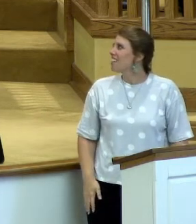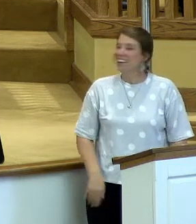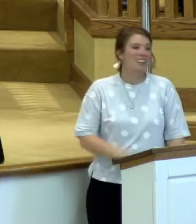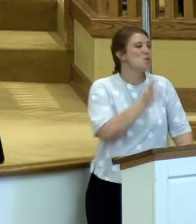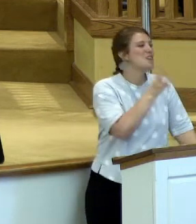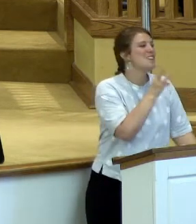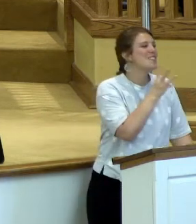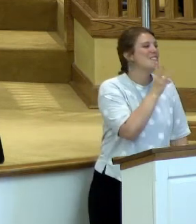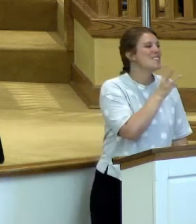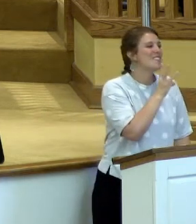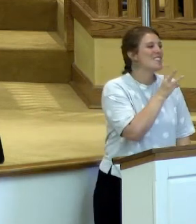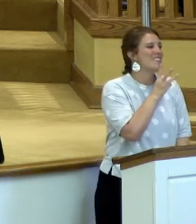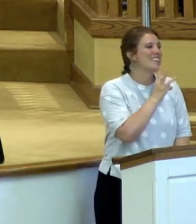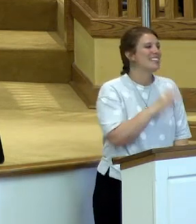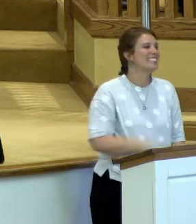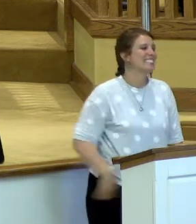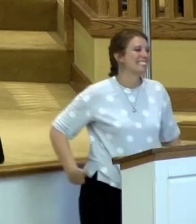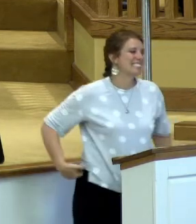Water.